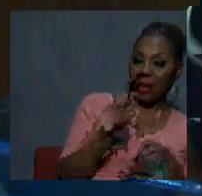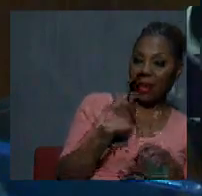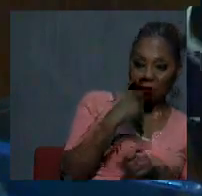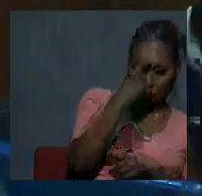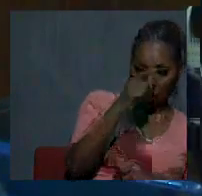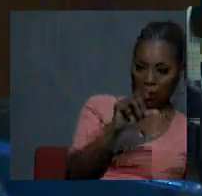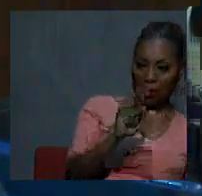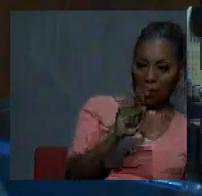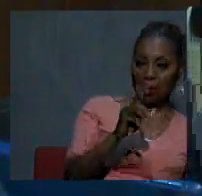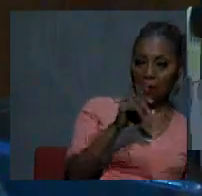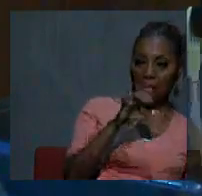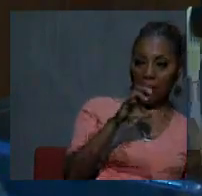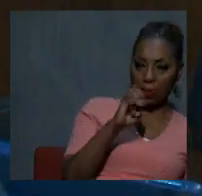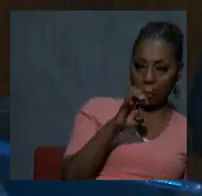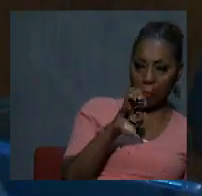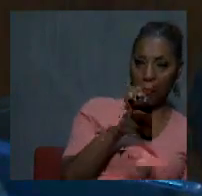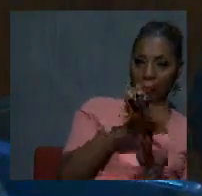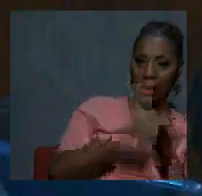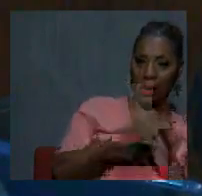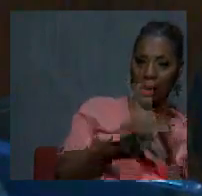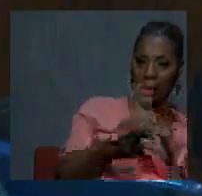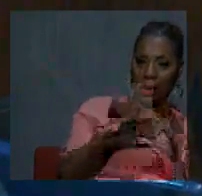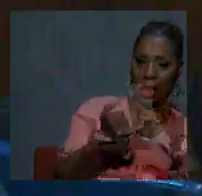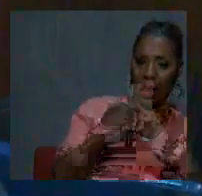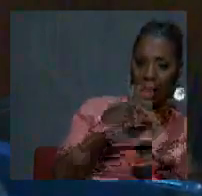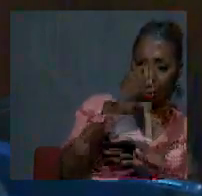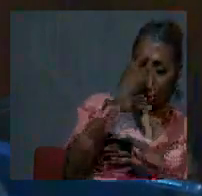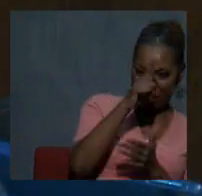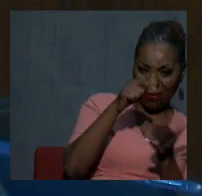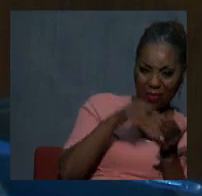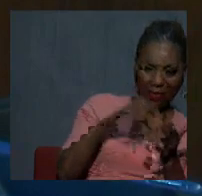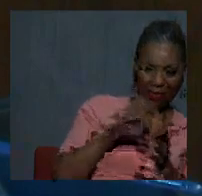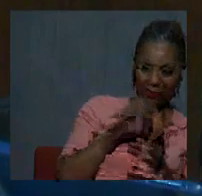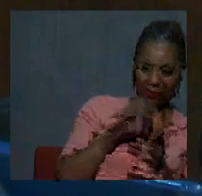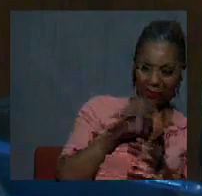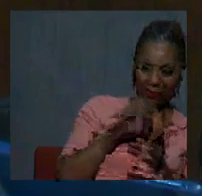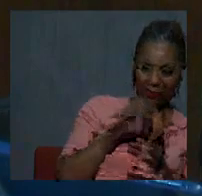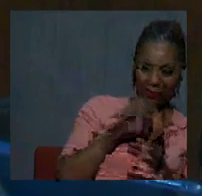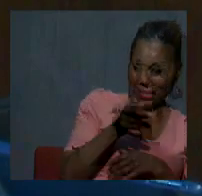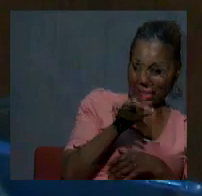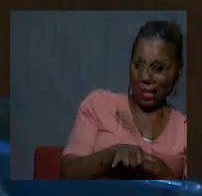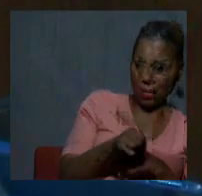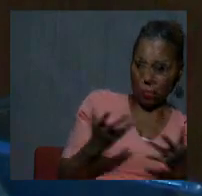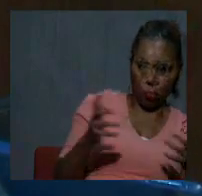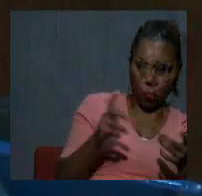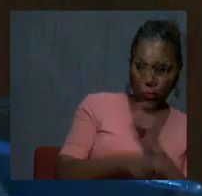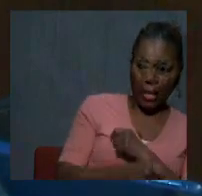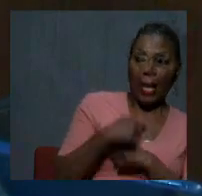project and now I can see it said America. I know